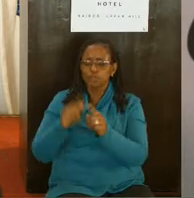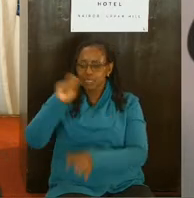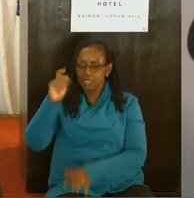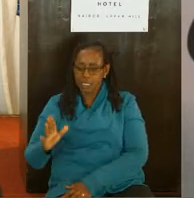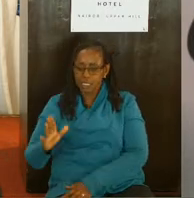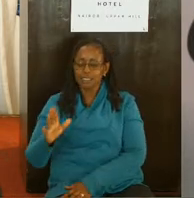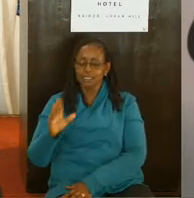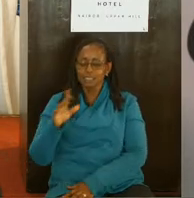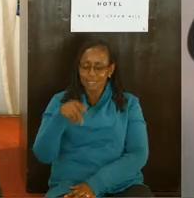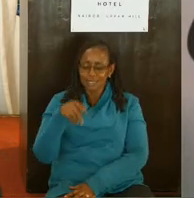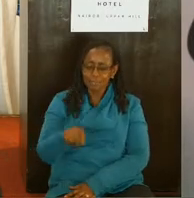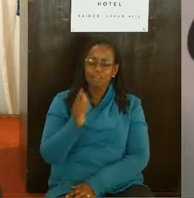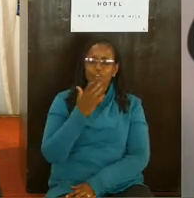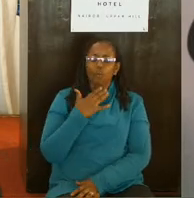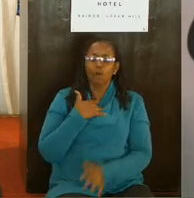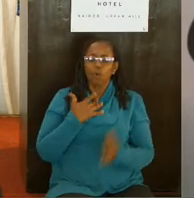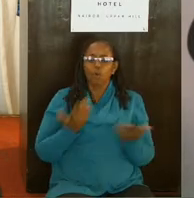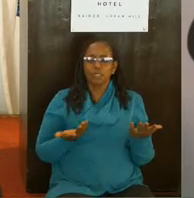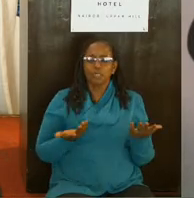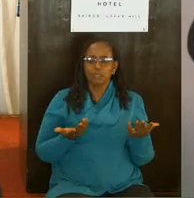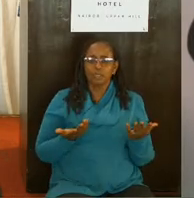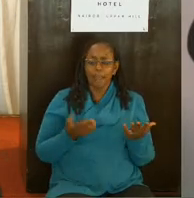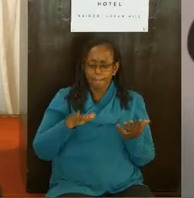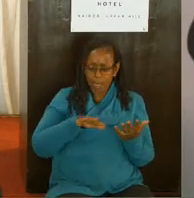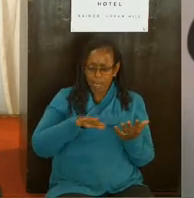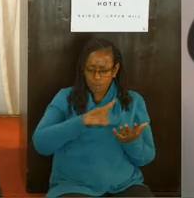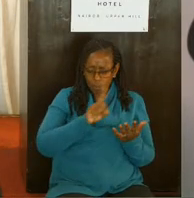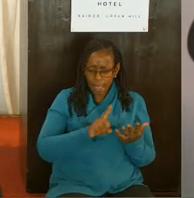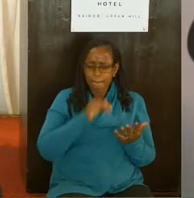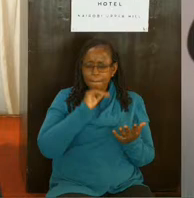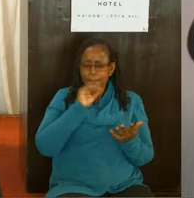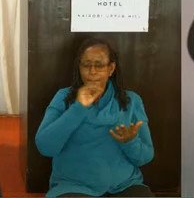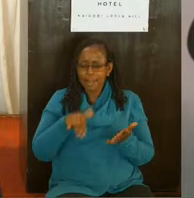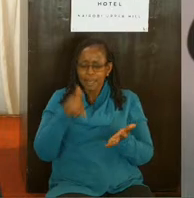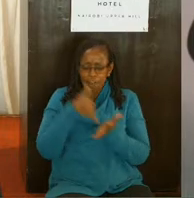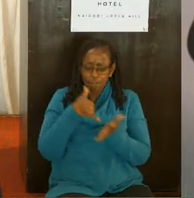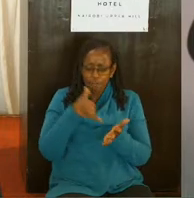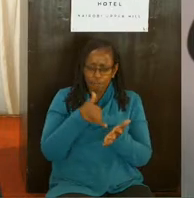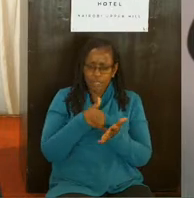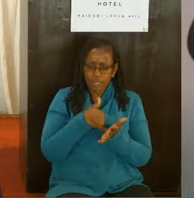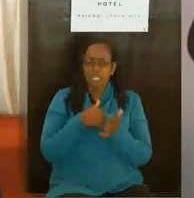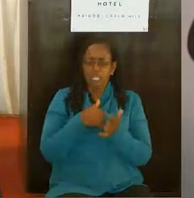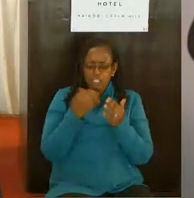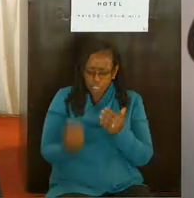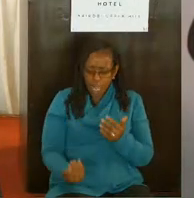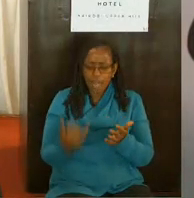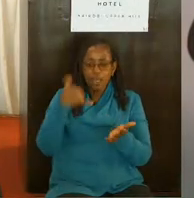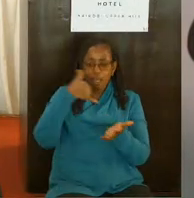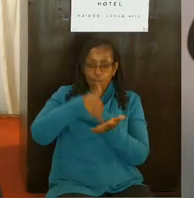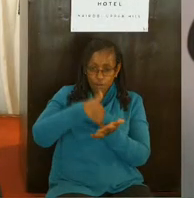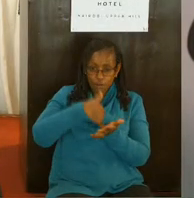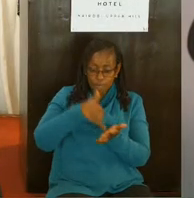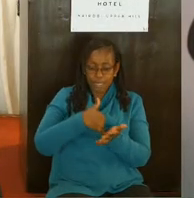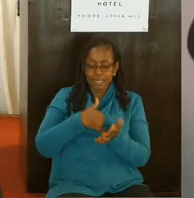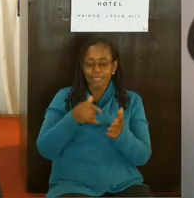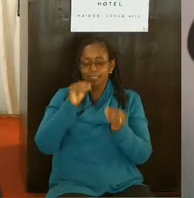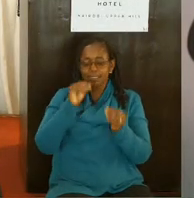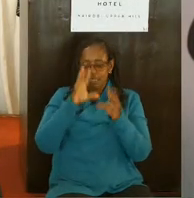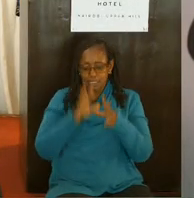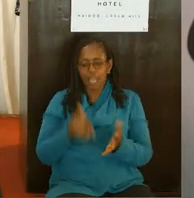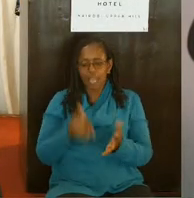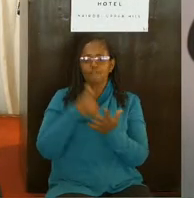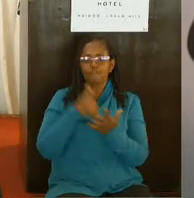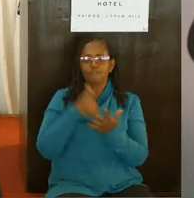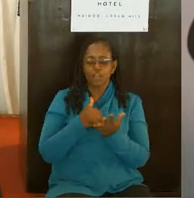they wanted um you know a space where the parent is involved the people is involved and the teacher is